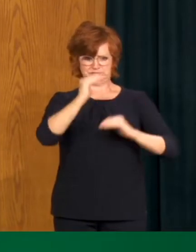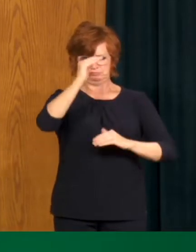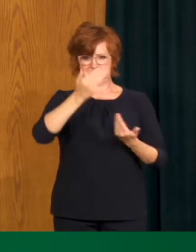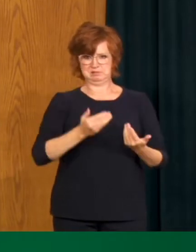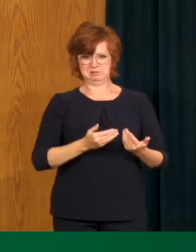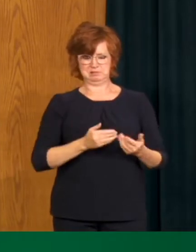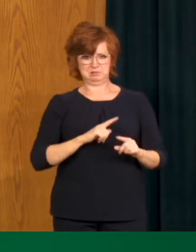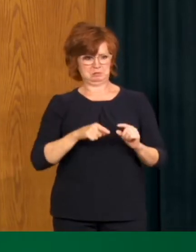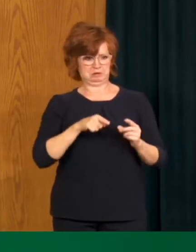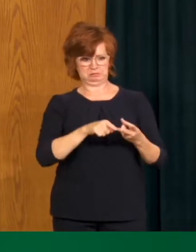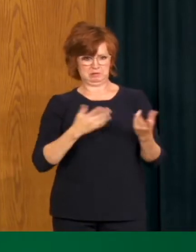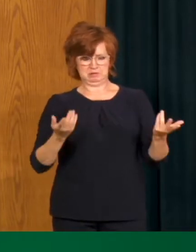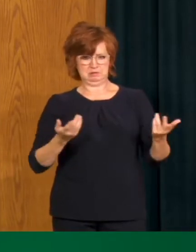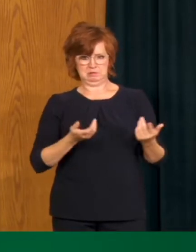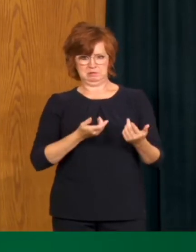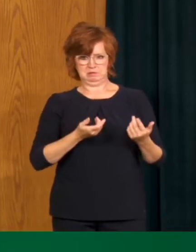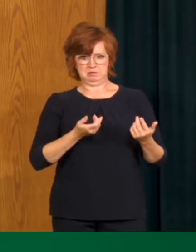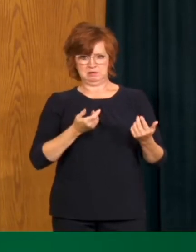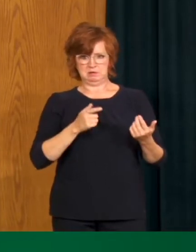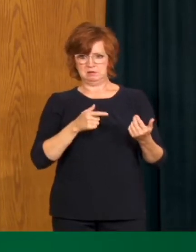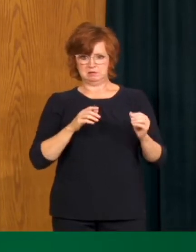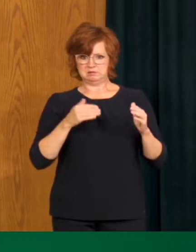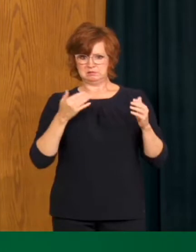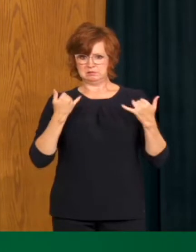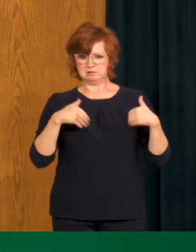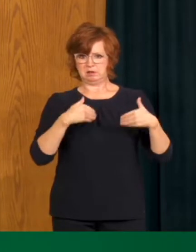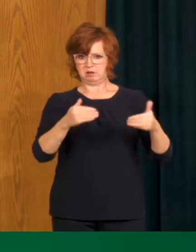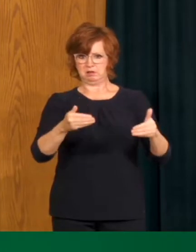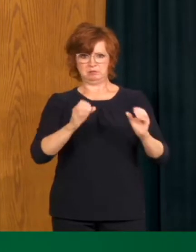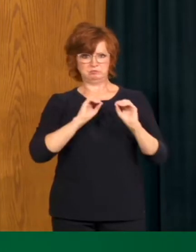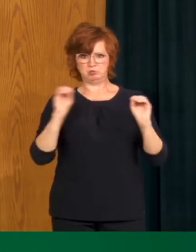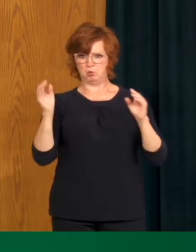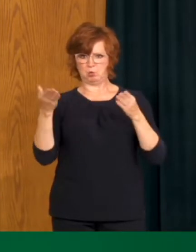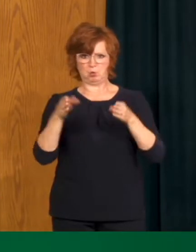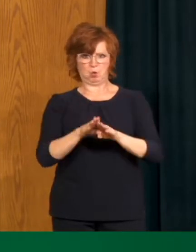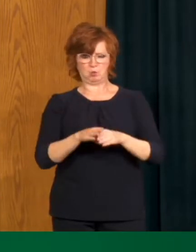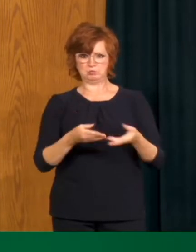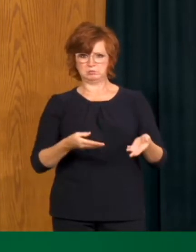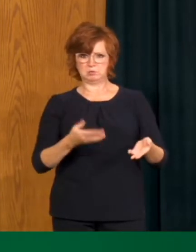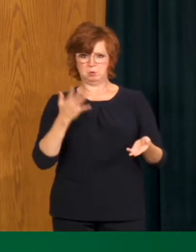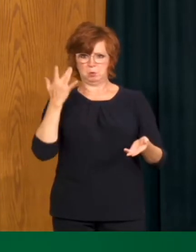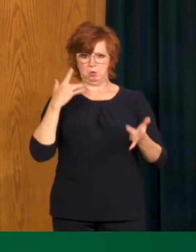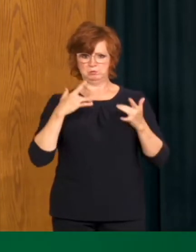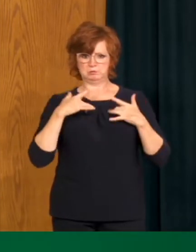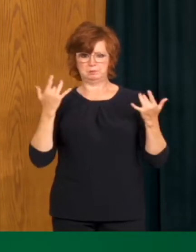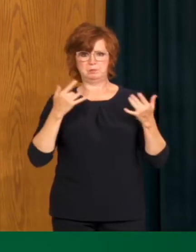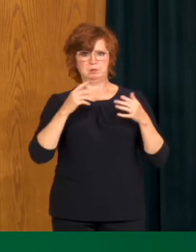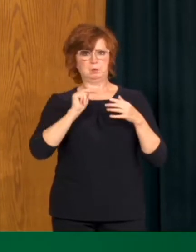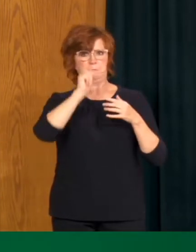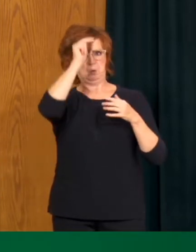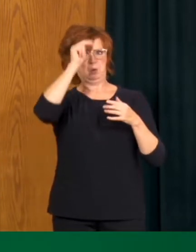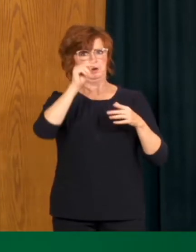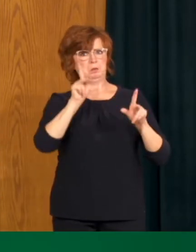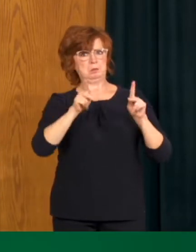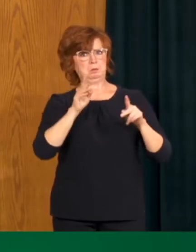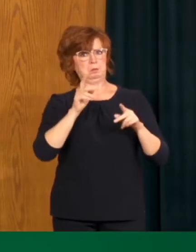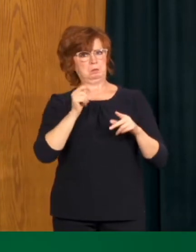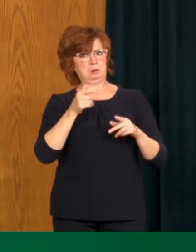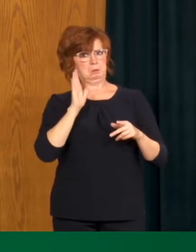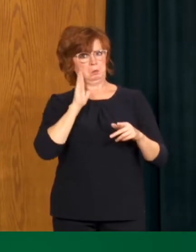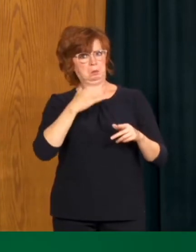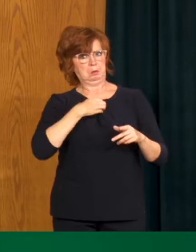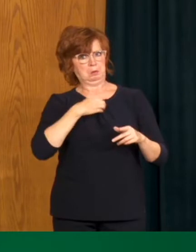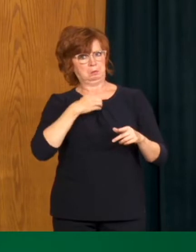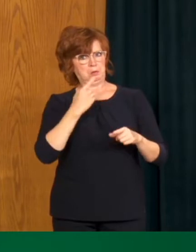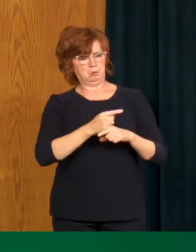in the Northwest had almost uniformly asked for these restrictions to be put into place. And we've